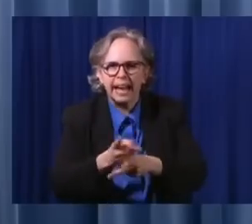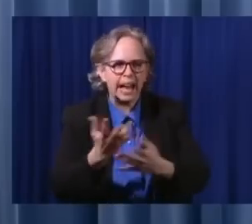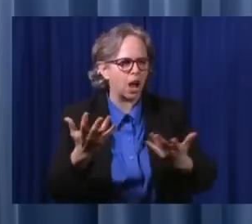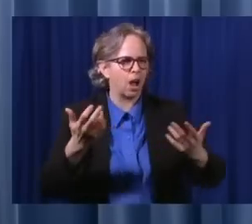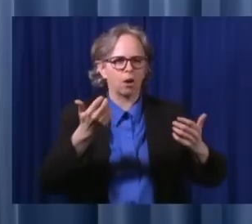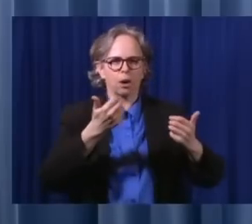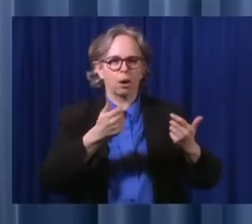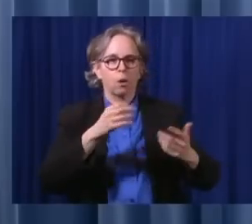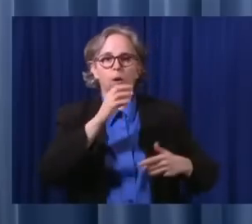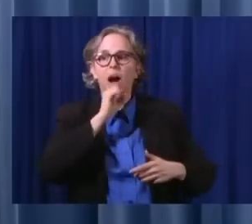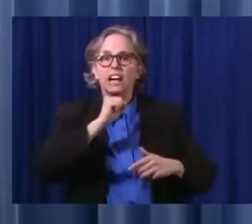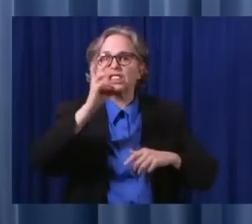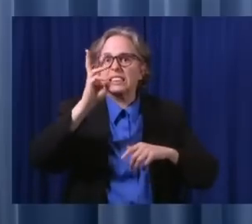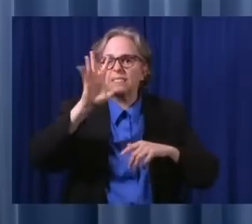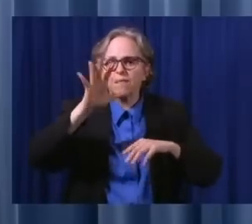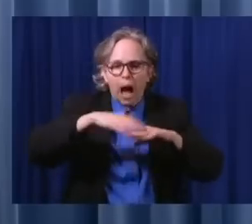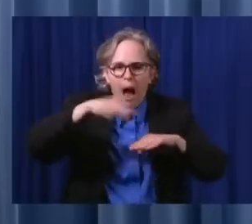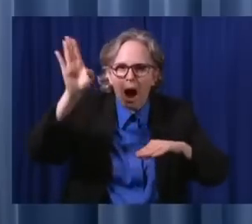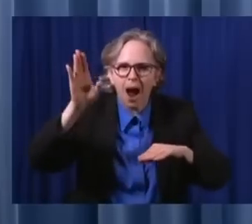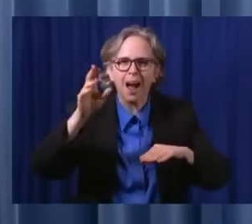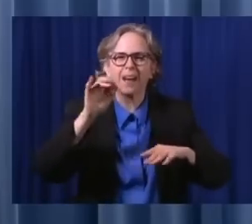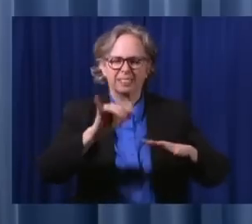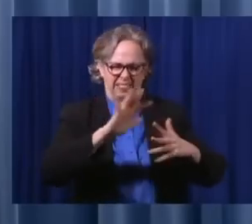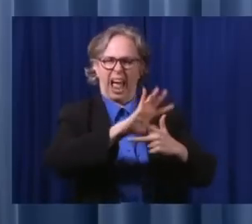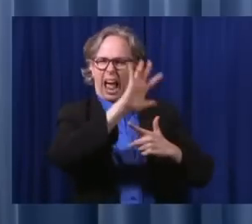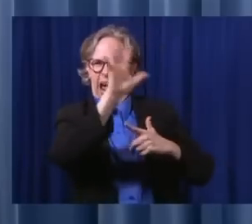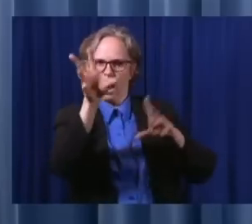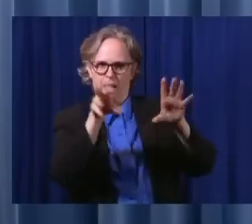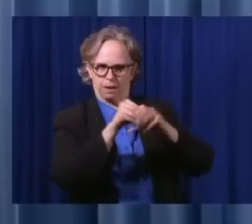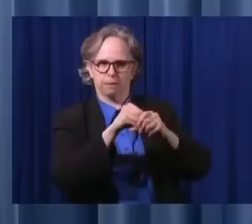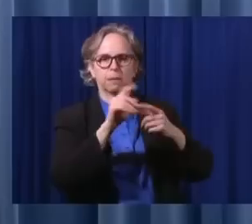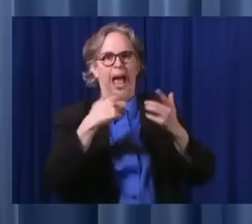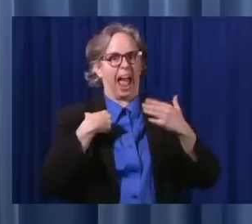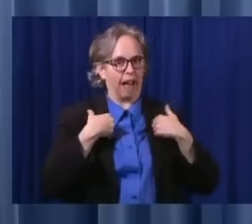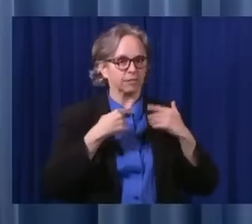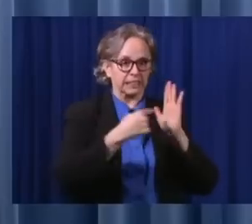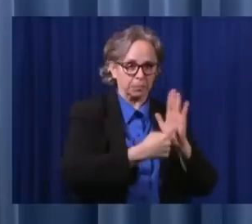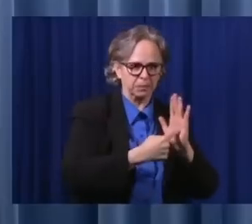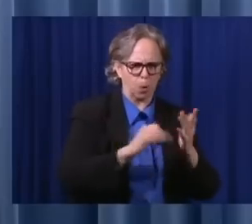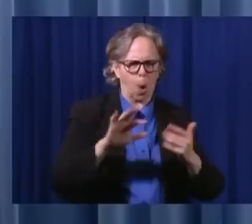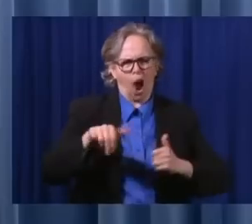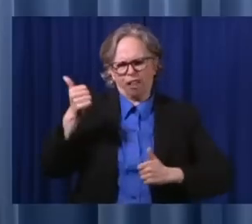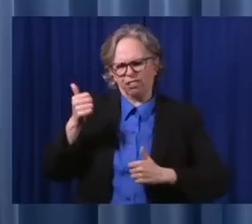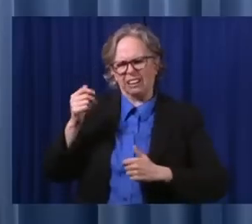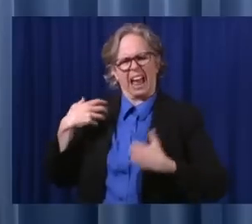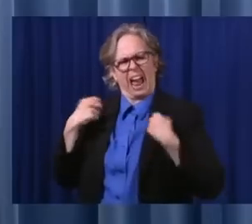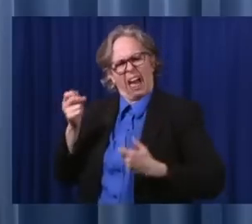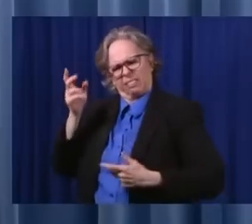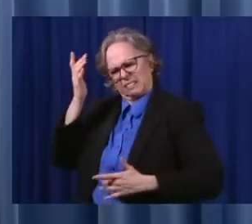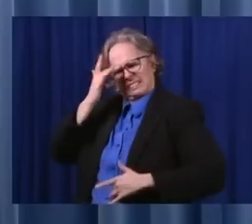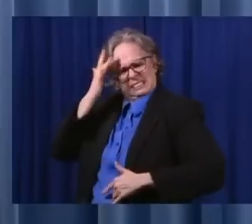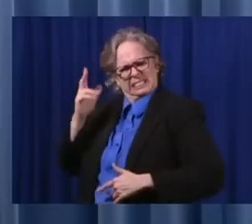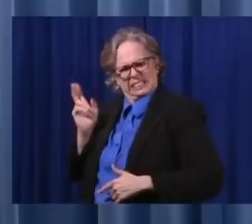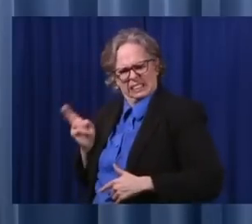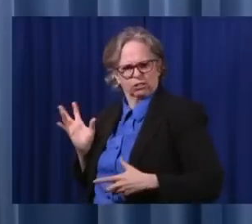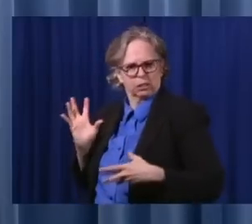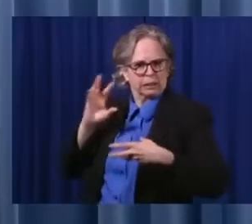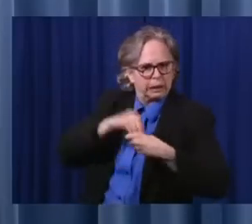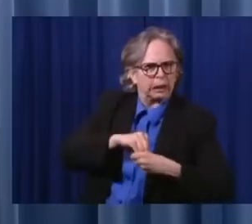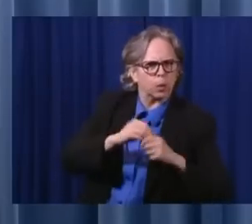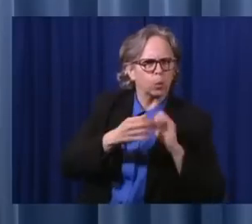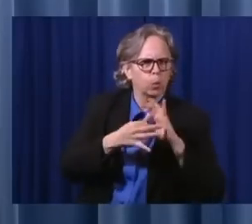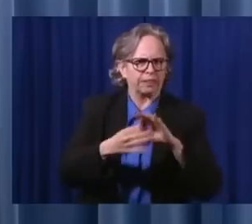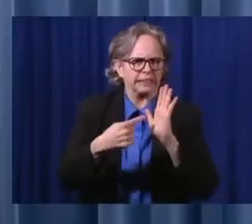65 years of age or older with symptoms, patients with underlying conditions with symptoms, racial ethnic minorities with